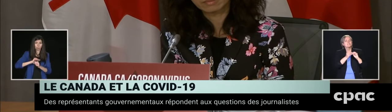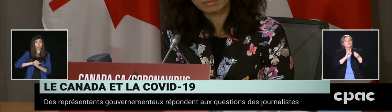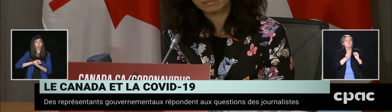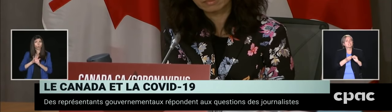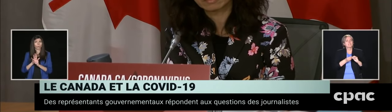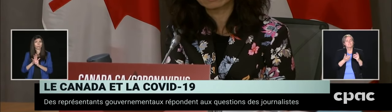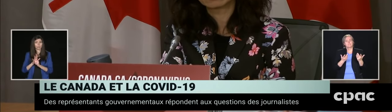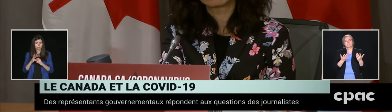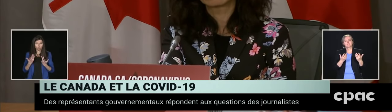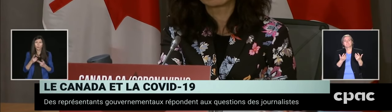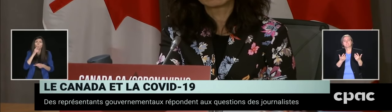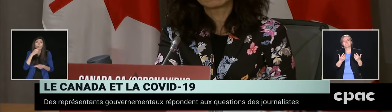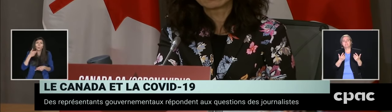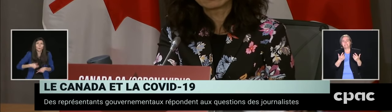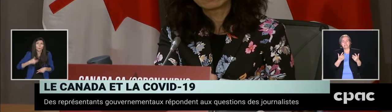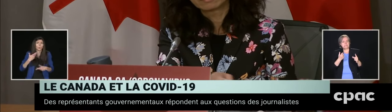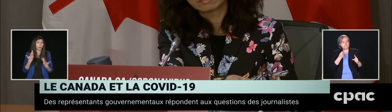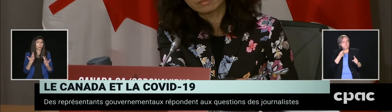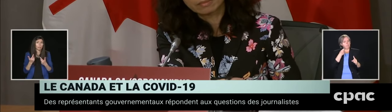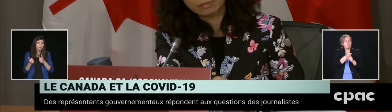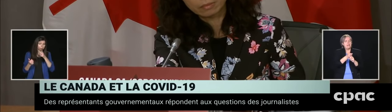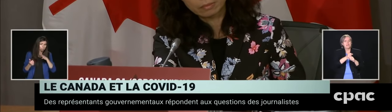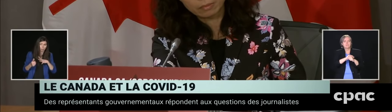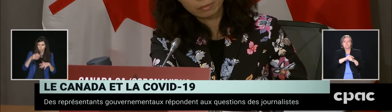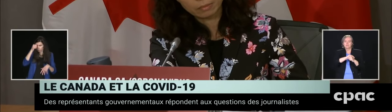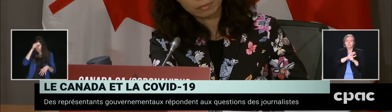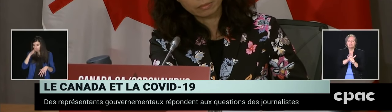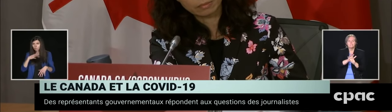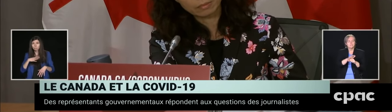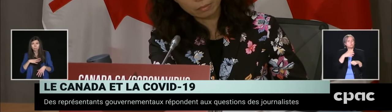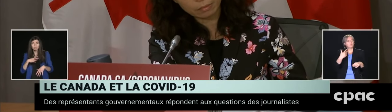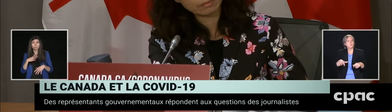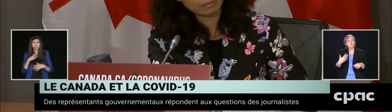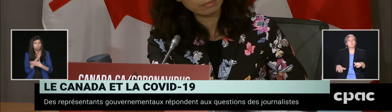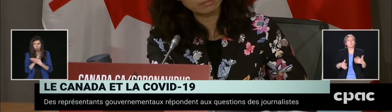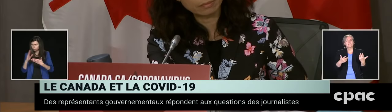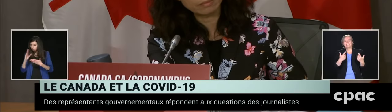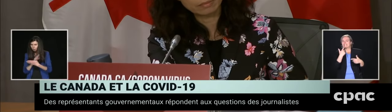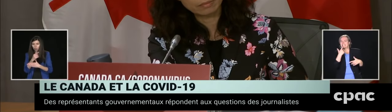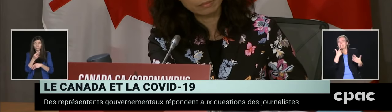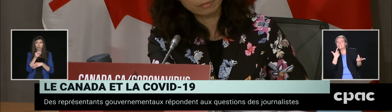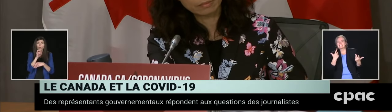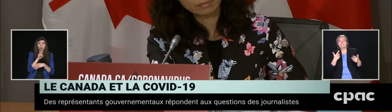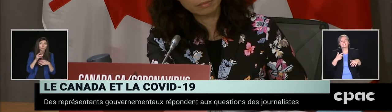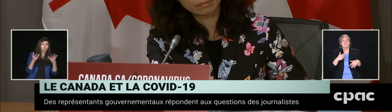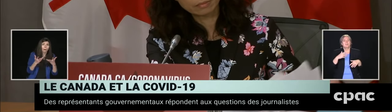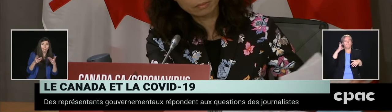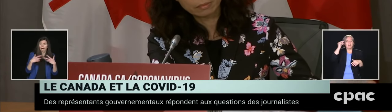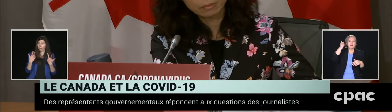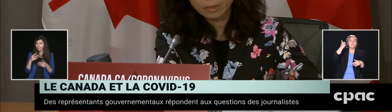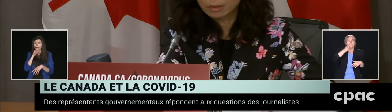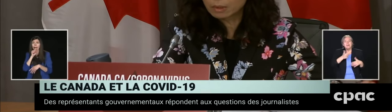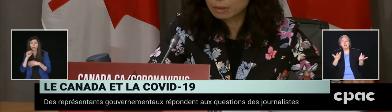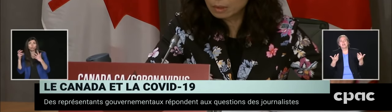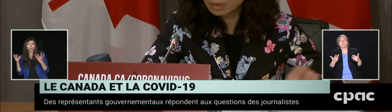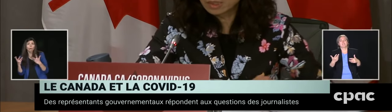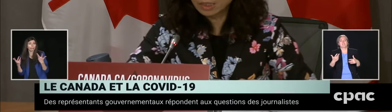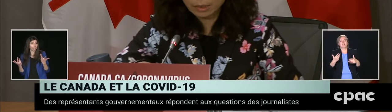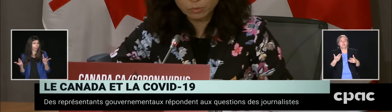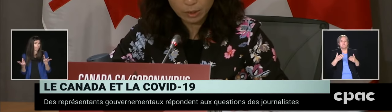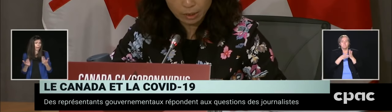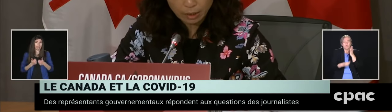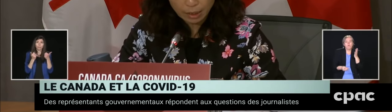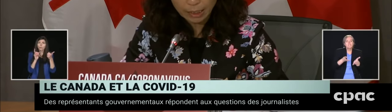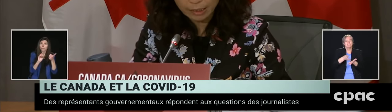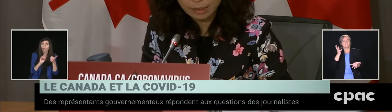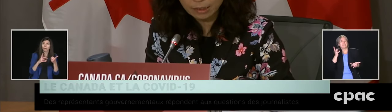race, socioeconomic status. Are you collecting this data, and what is it telling you?